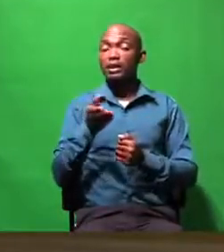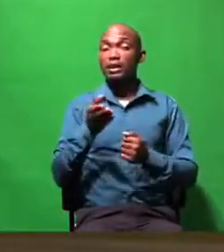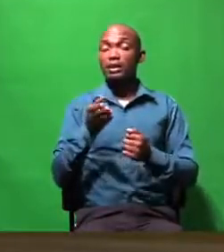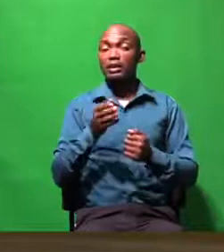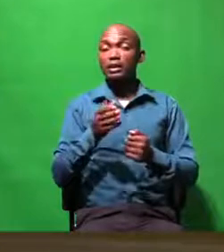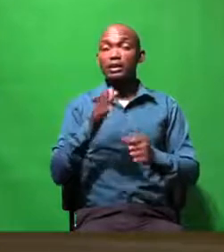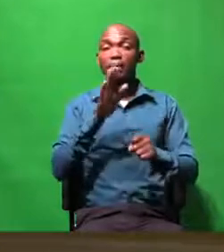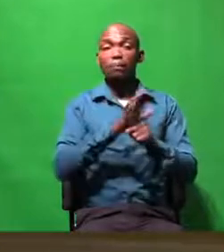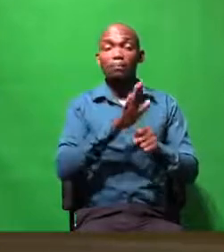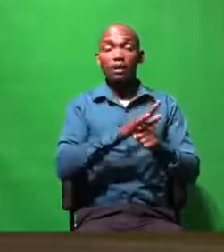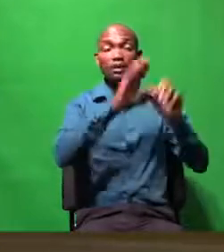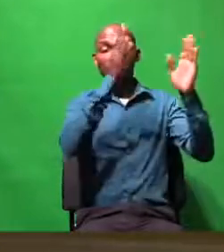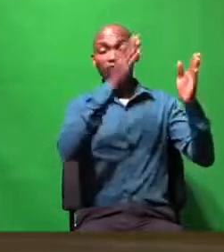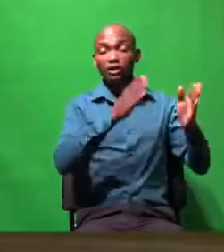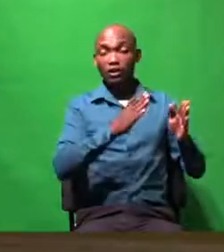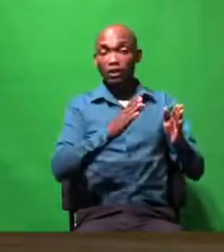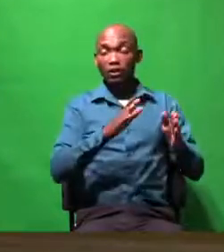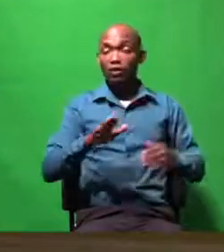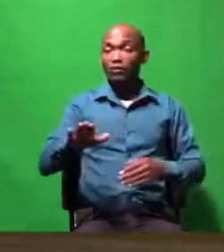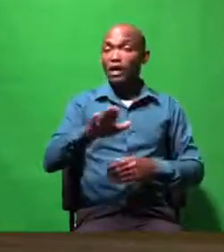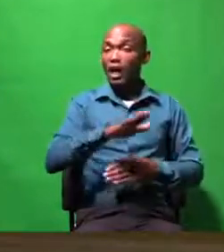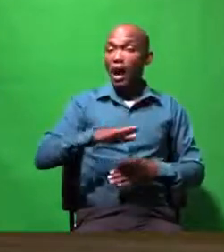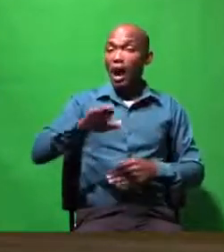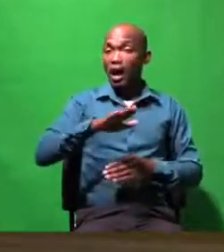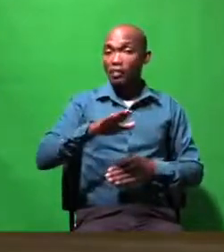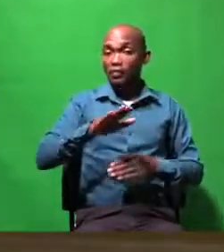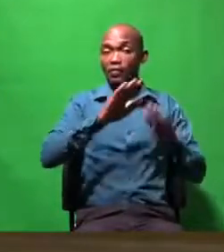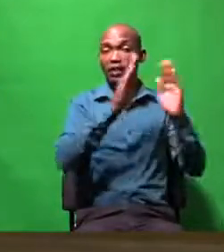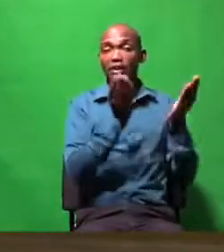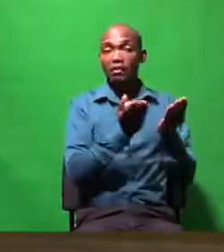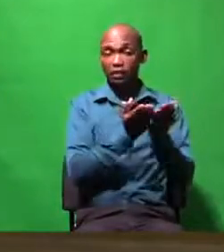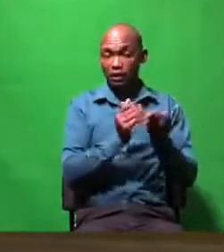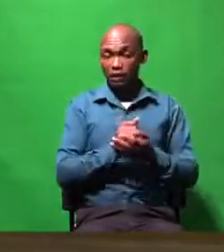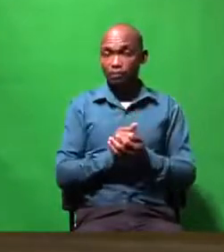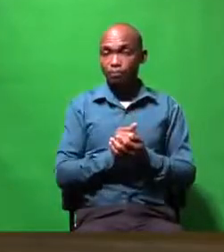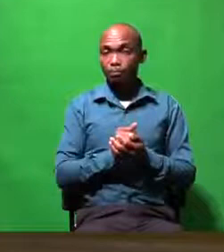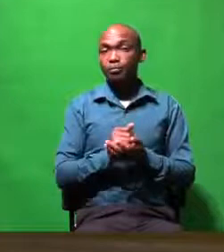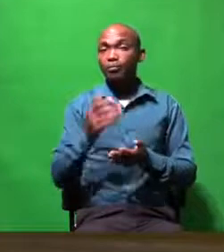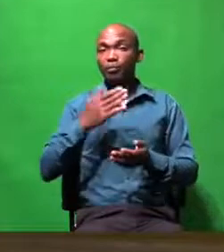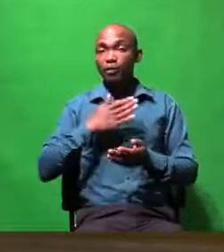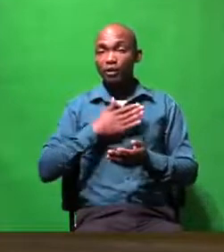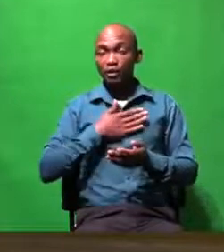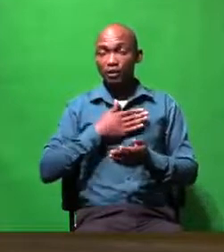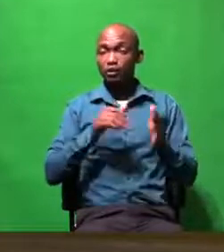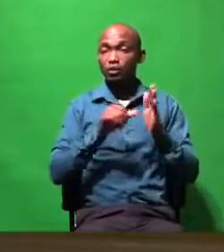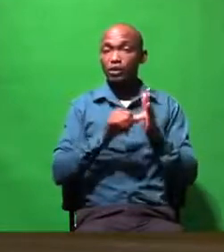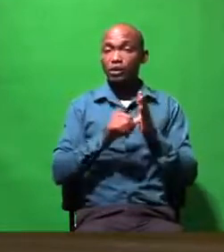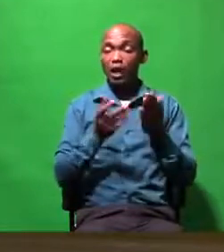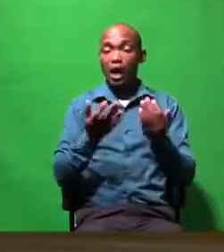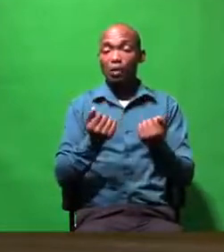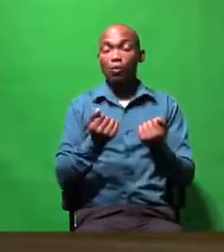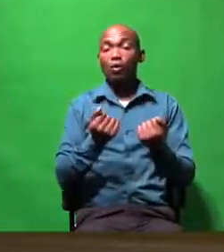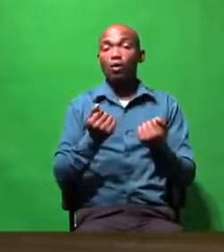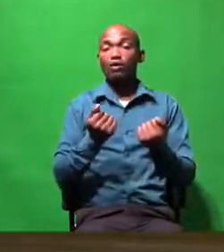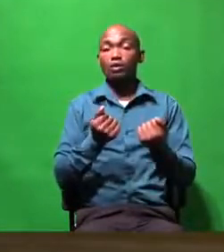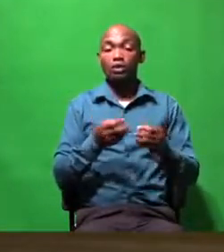the Earth's surfaces. So my students, let's leave some question here.